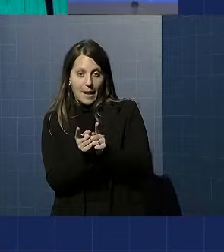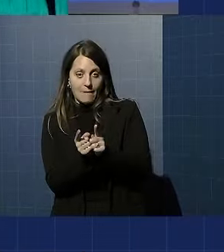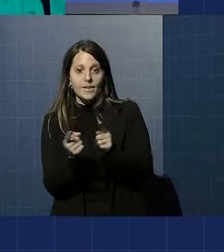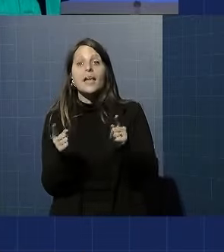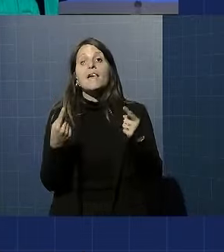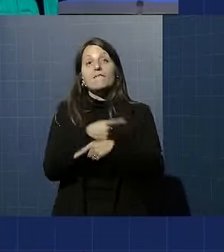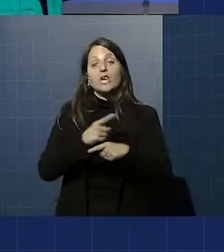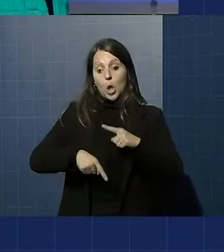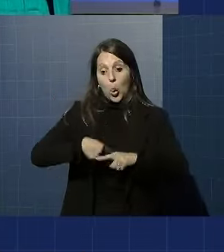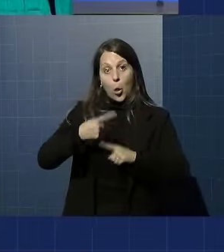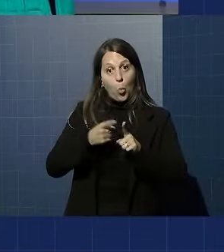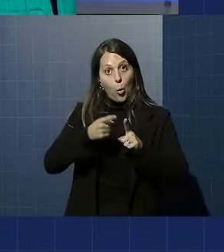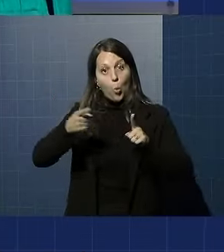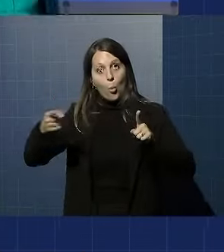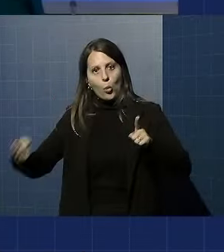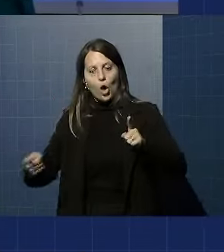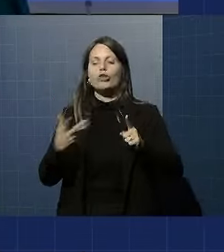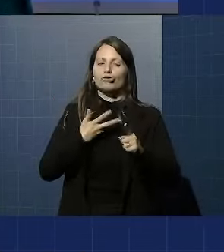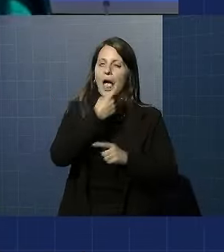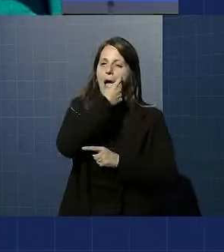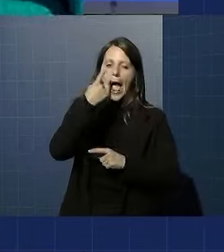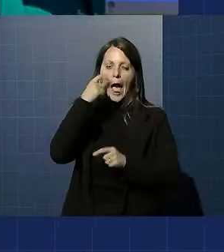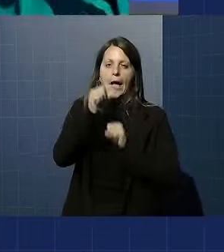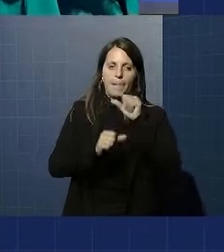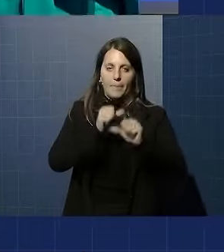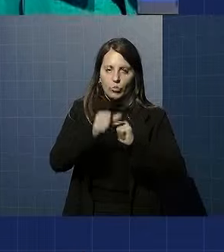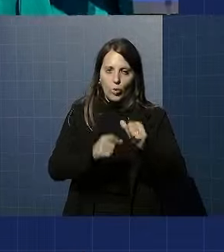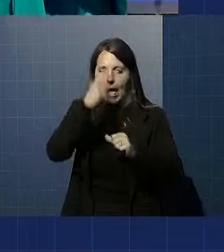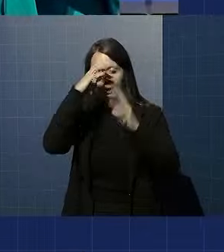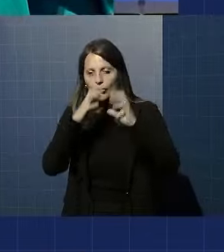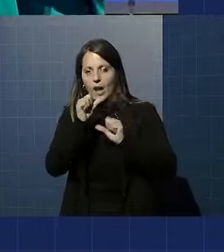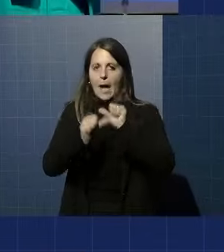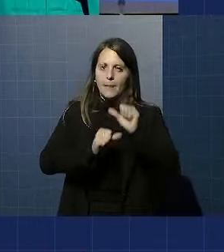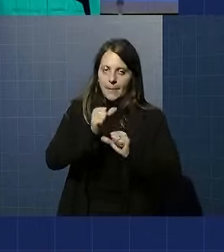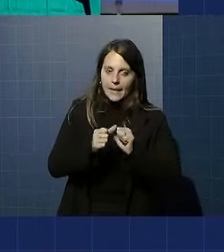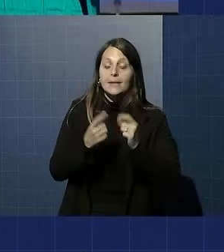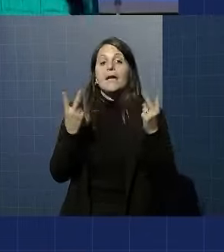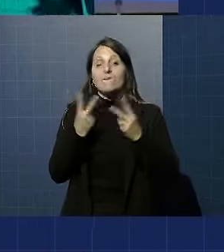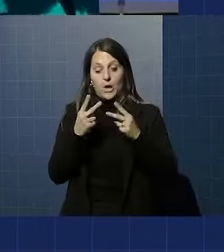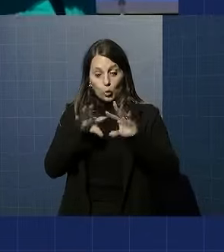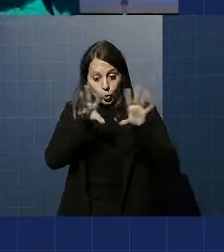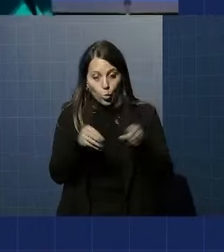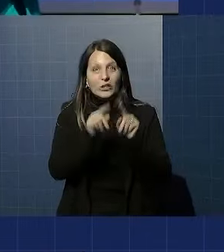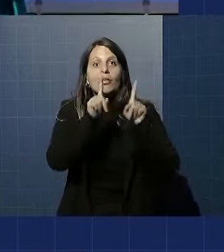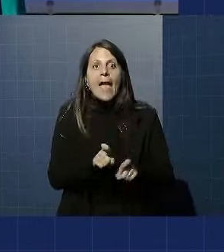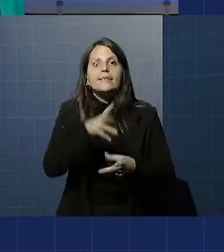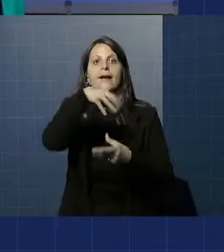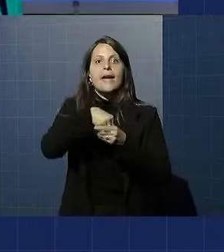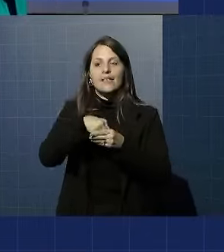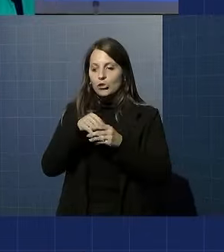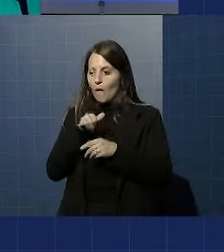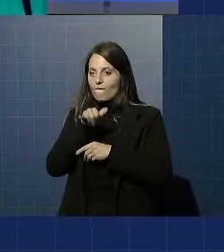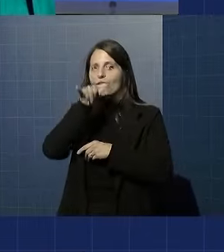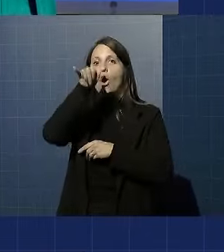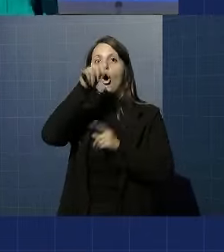example, the disorientation and the space motion sickness, knowing it peaks really at the beginning, these are things that we can actually